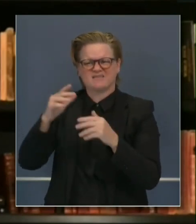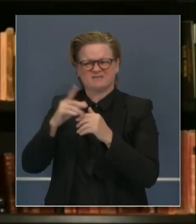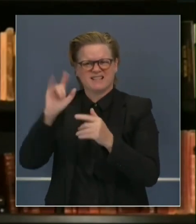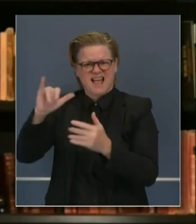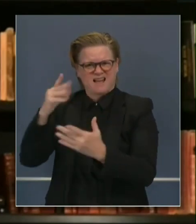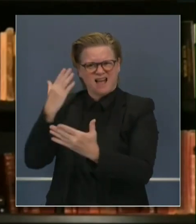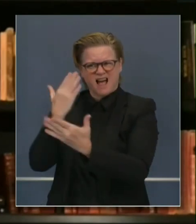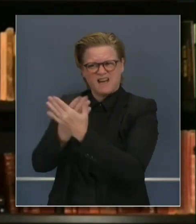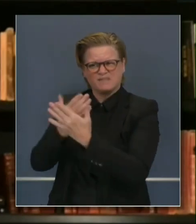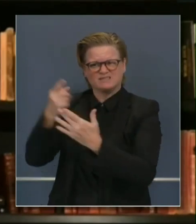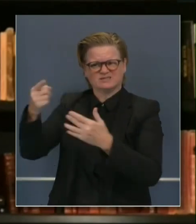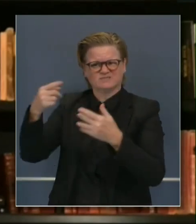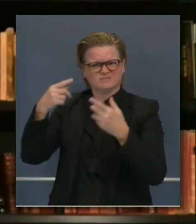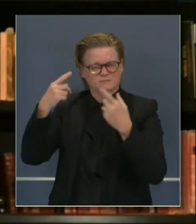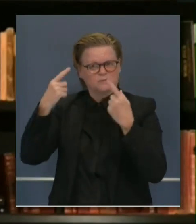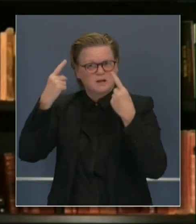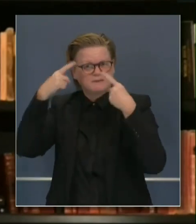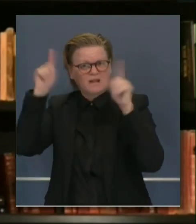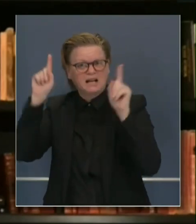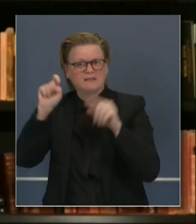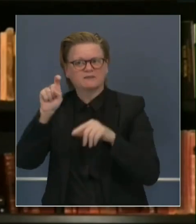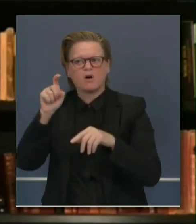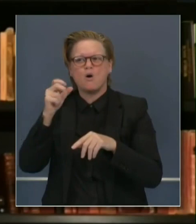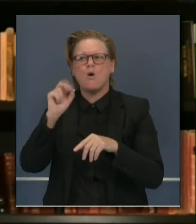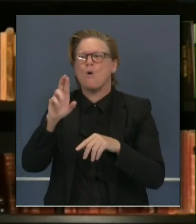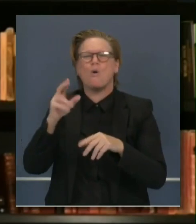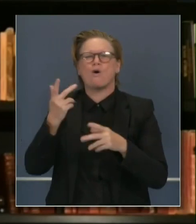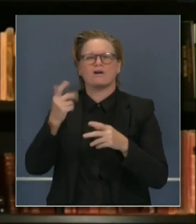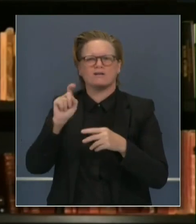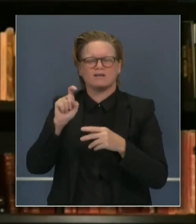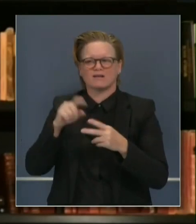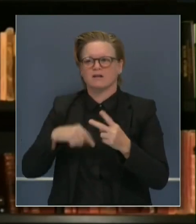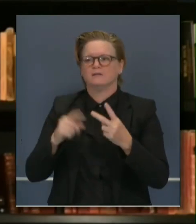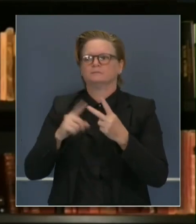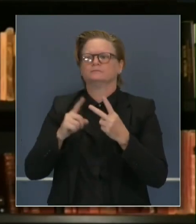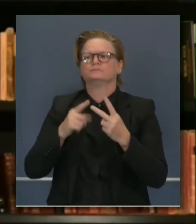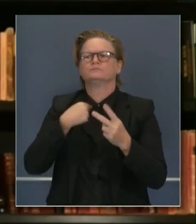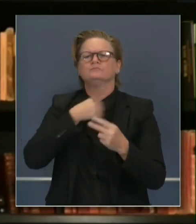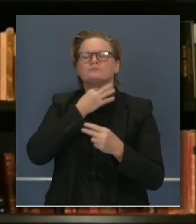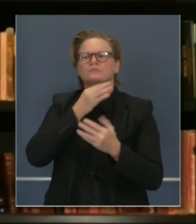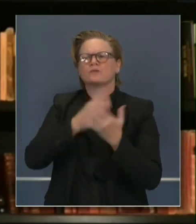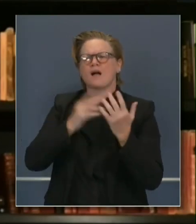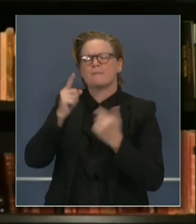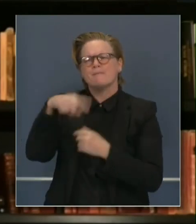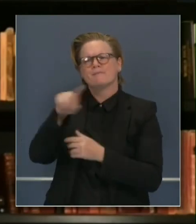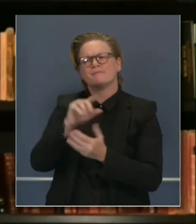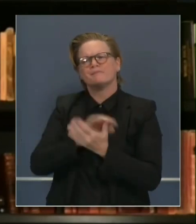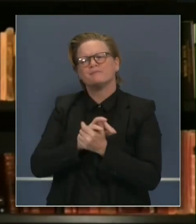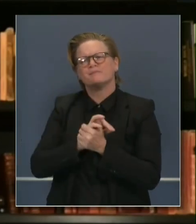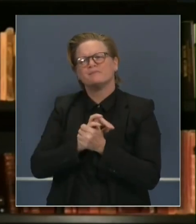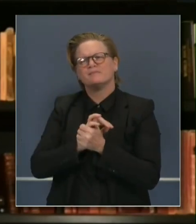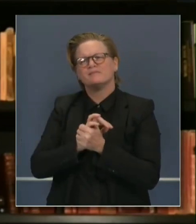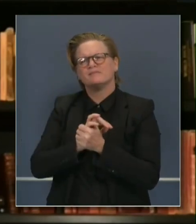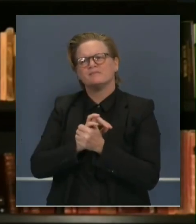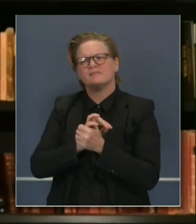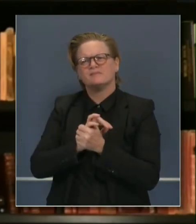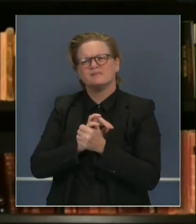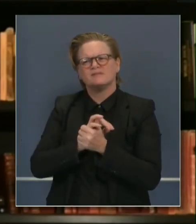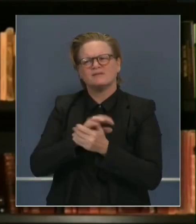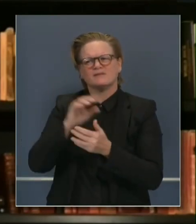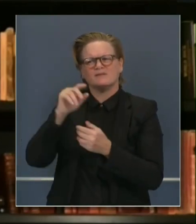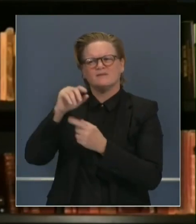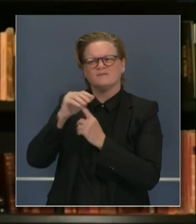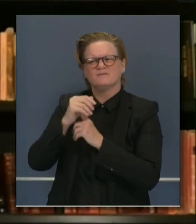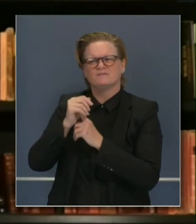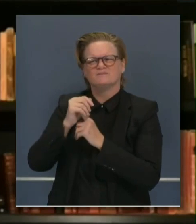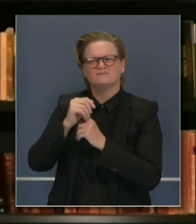effect? And then second, I know you've acknowledged that you've lost some moral authority because of the clenched laundry situation. Do you believe that the